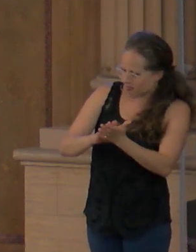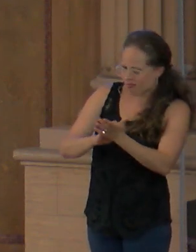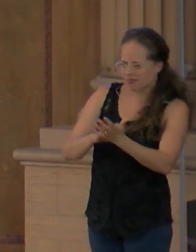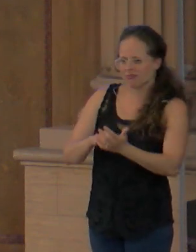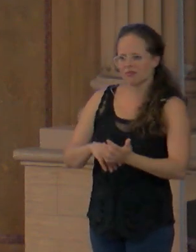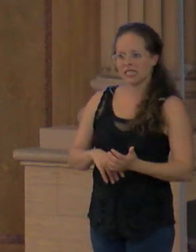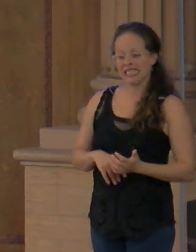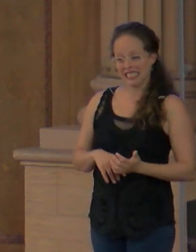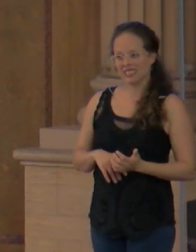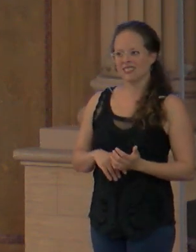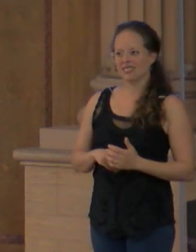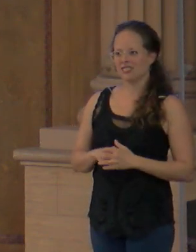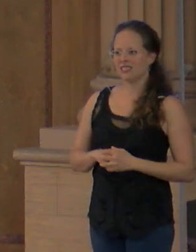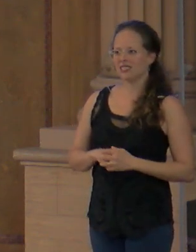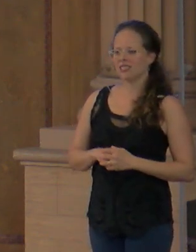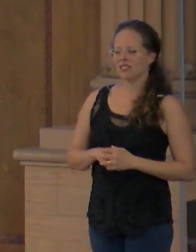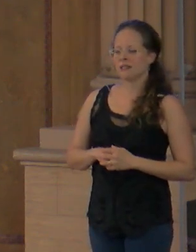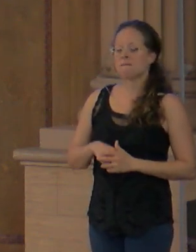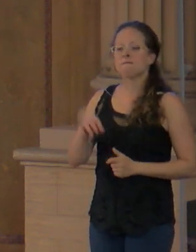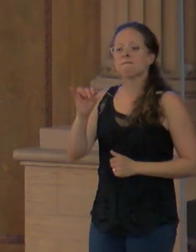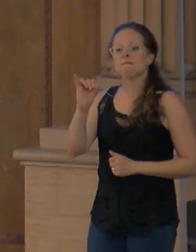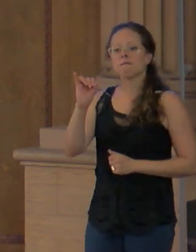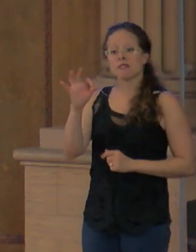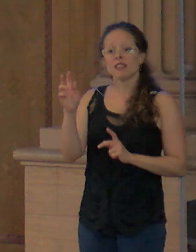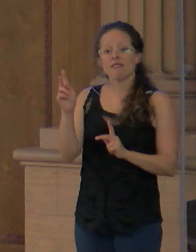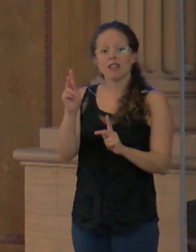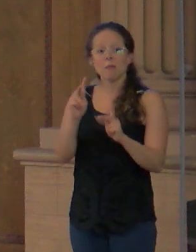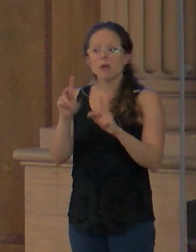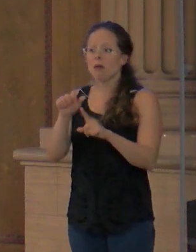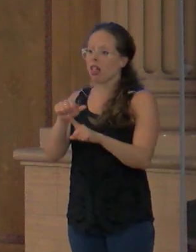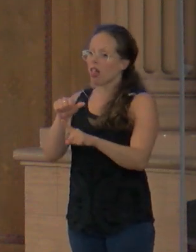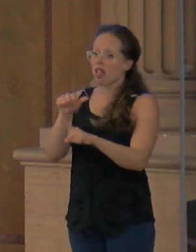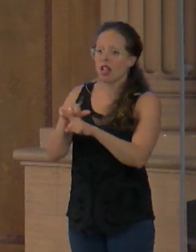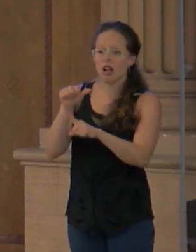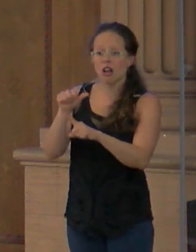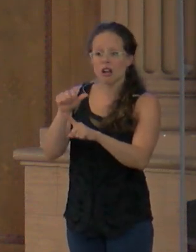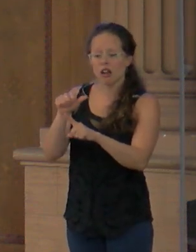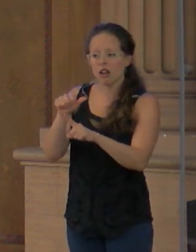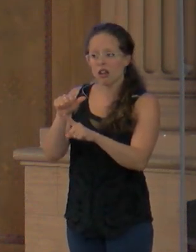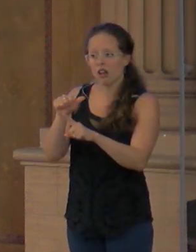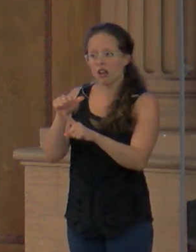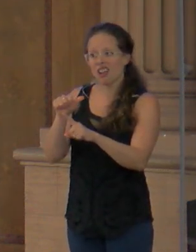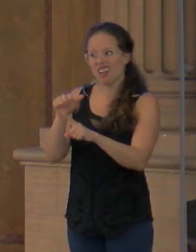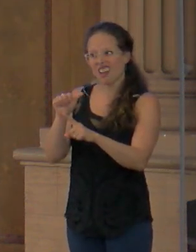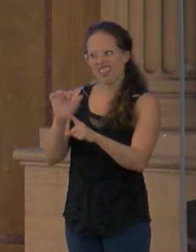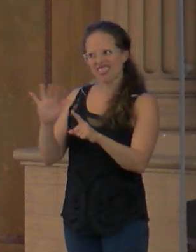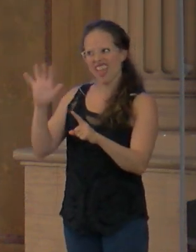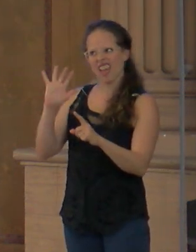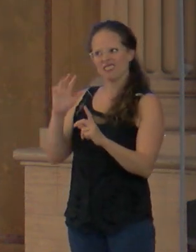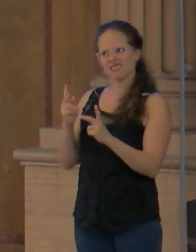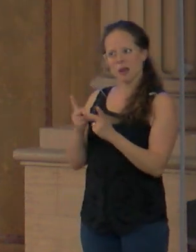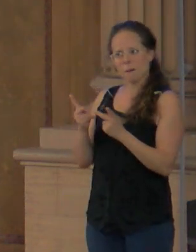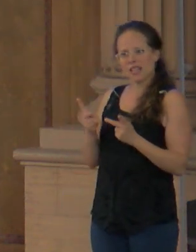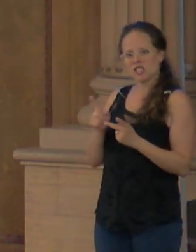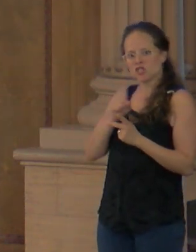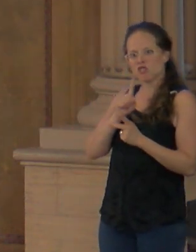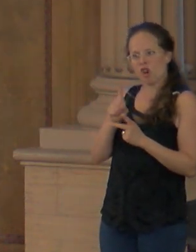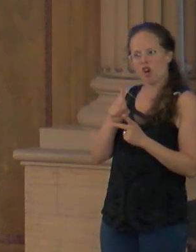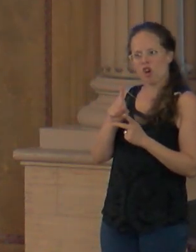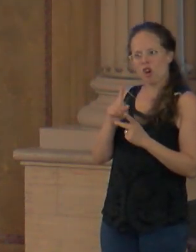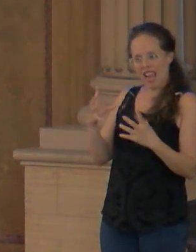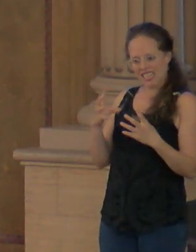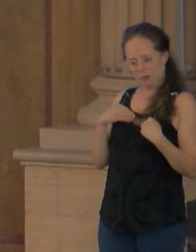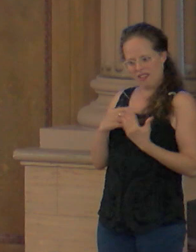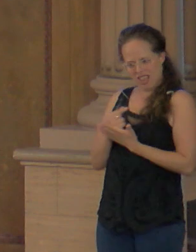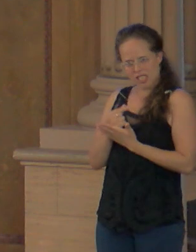game. But if people deceive someone to rip someone off in places that have historically been widely influenced by the gospel, they might very